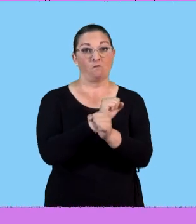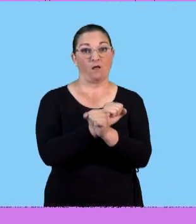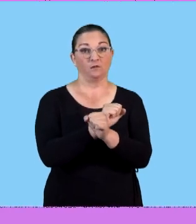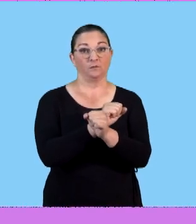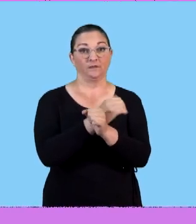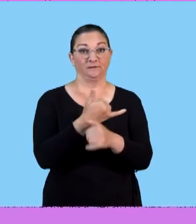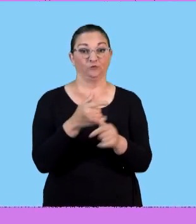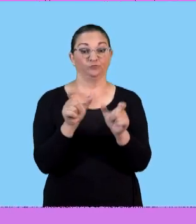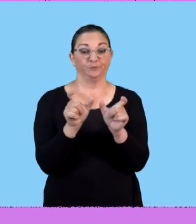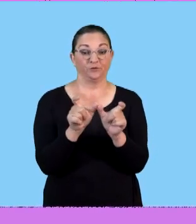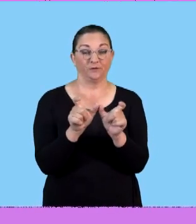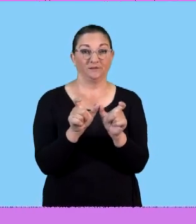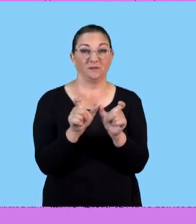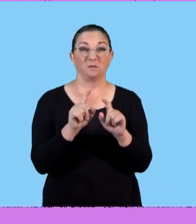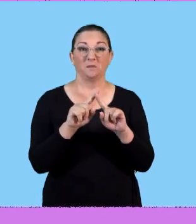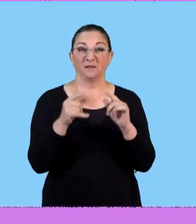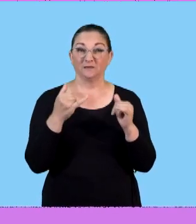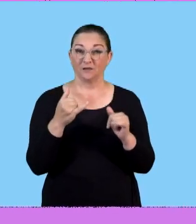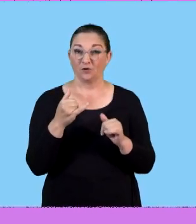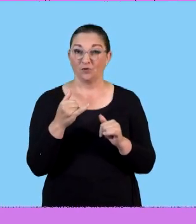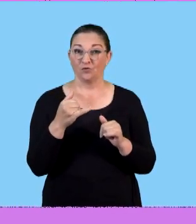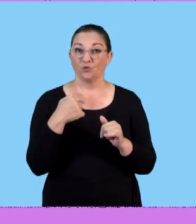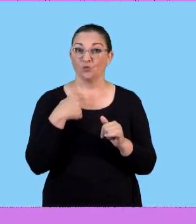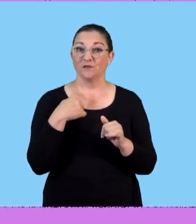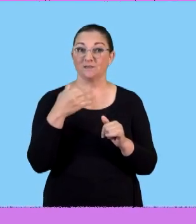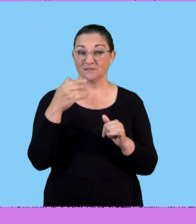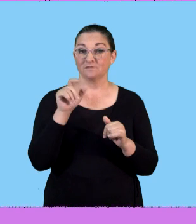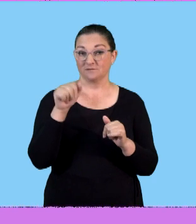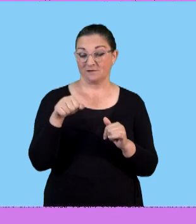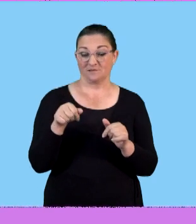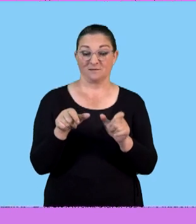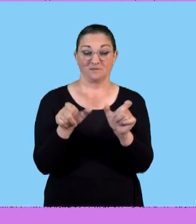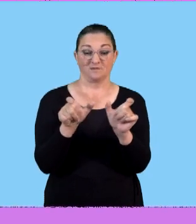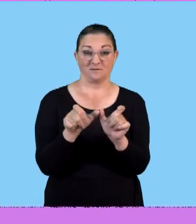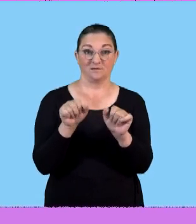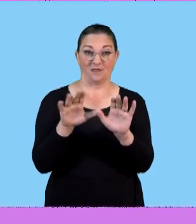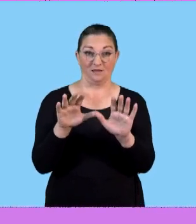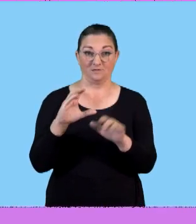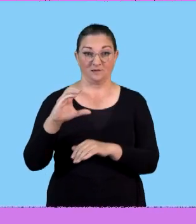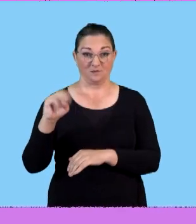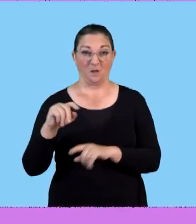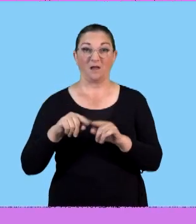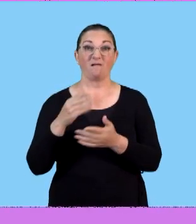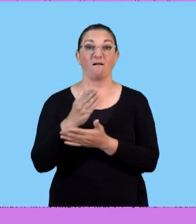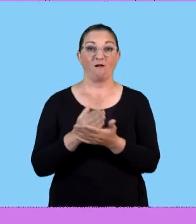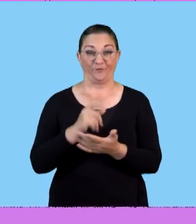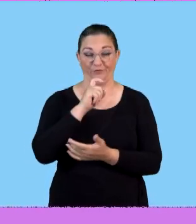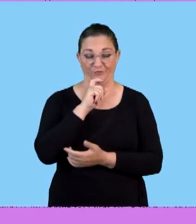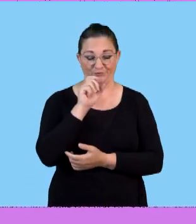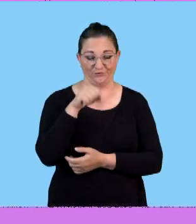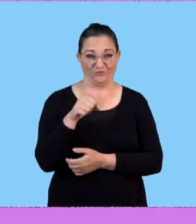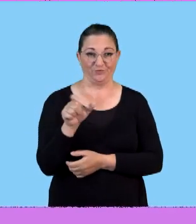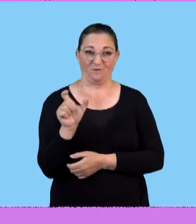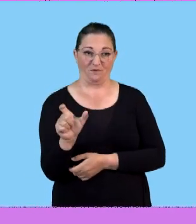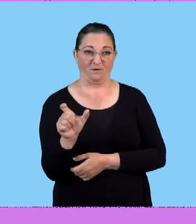by our radius. Now please note, we indicated the diameter, right, of 10 centimeters. I'm going to use half of that.